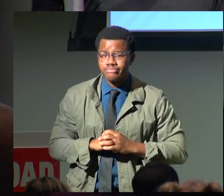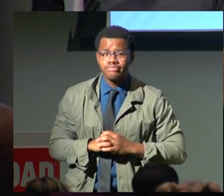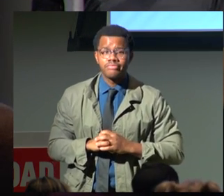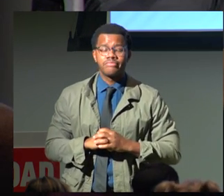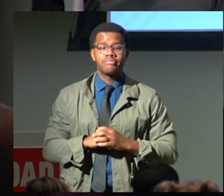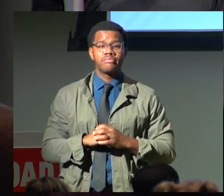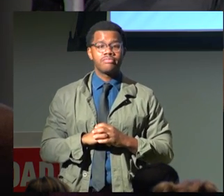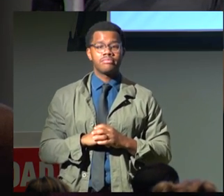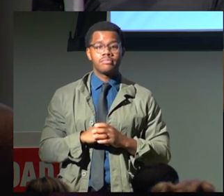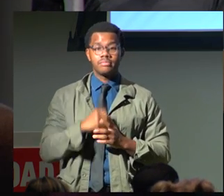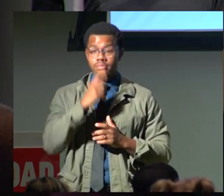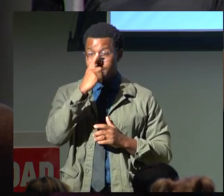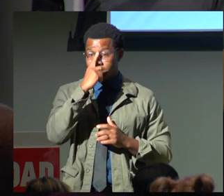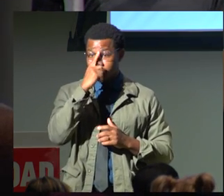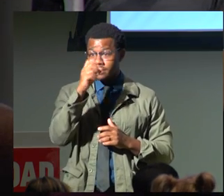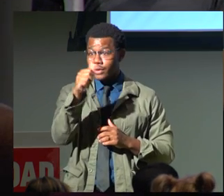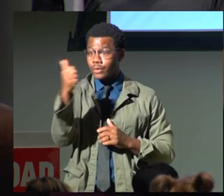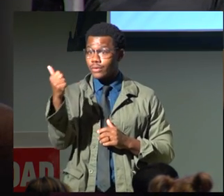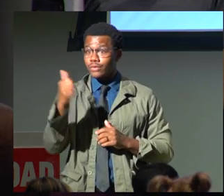Anyone else?